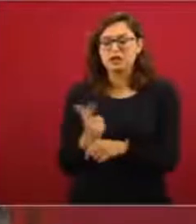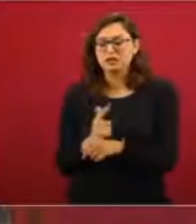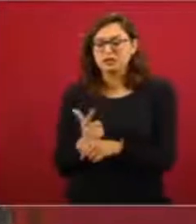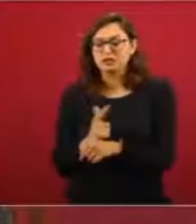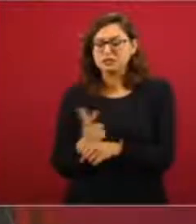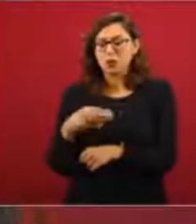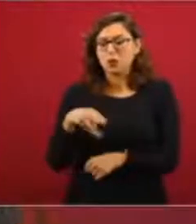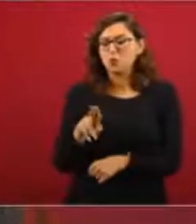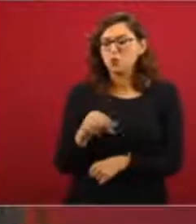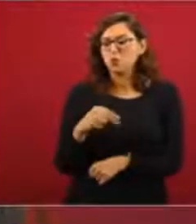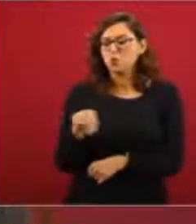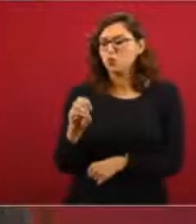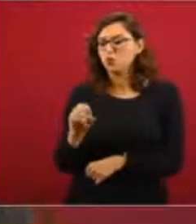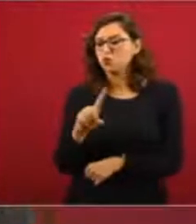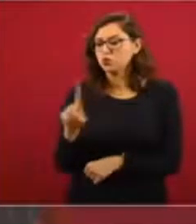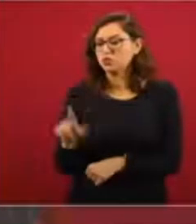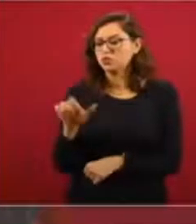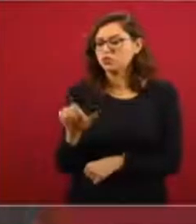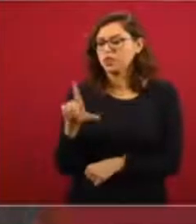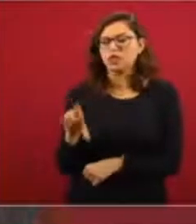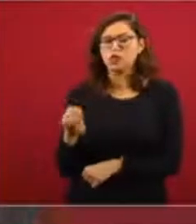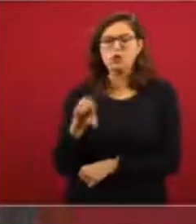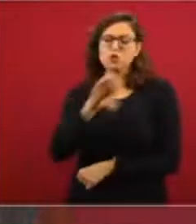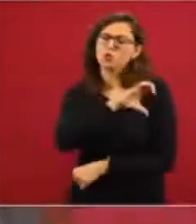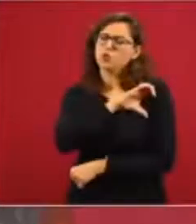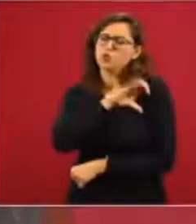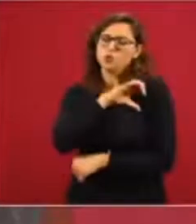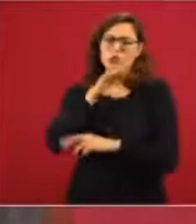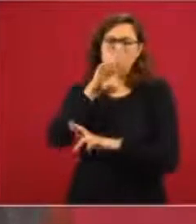is. Pero,